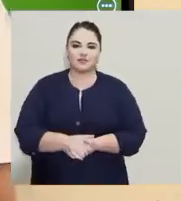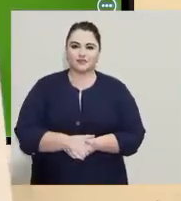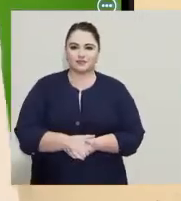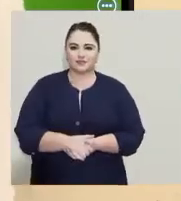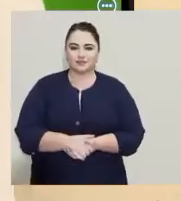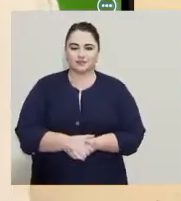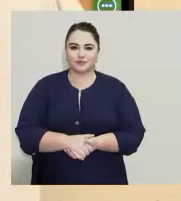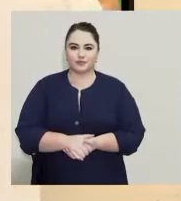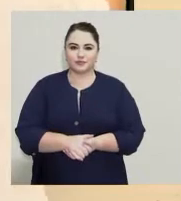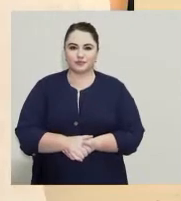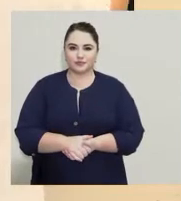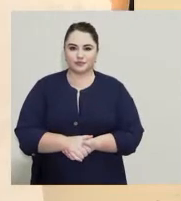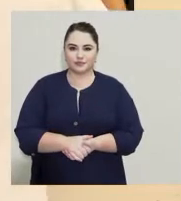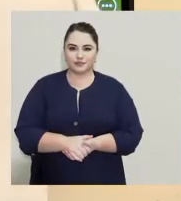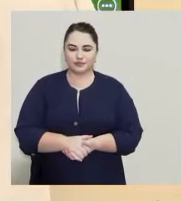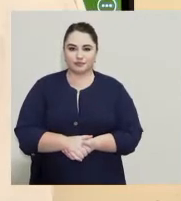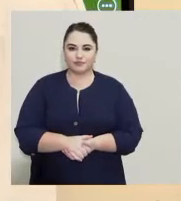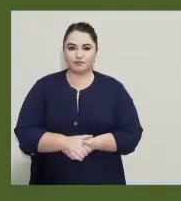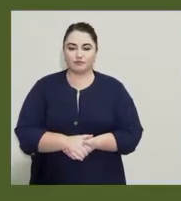valid.